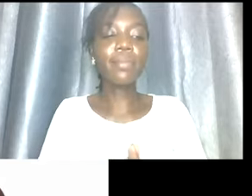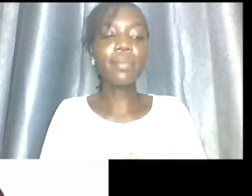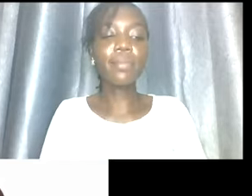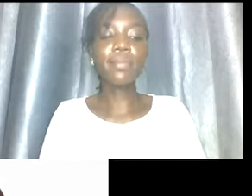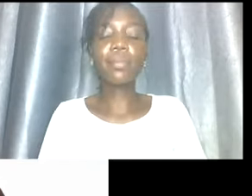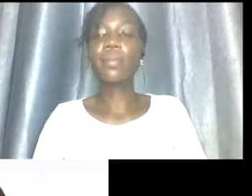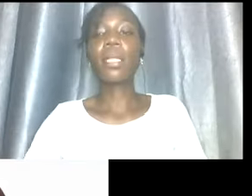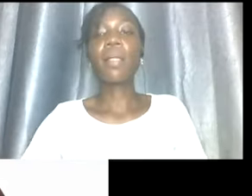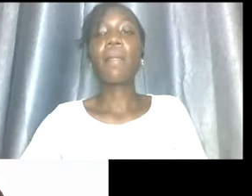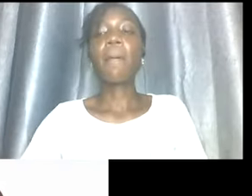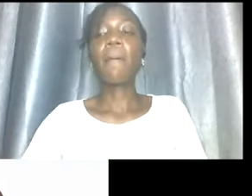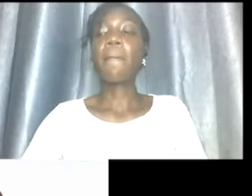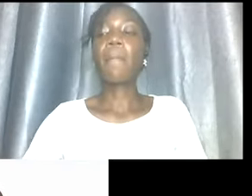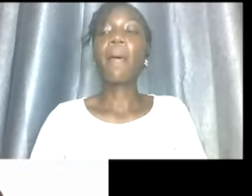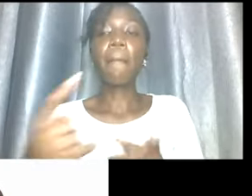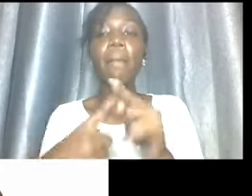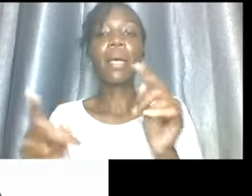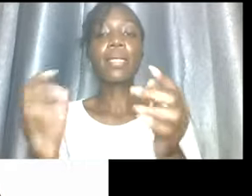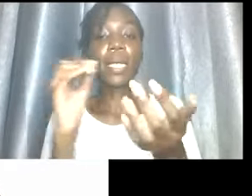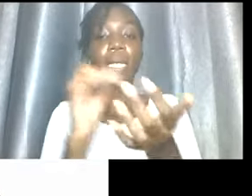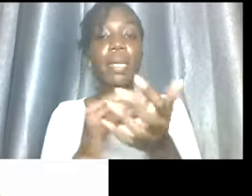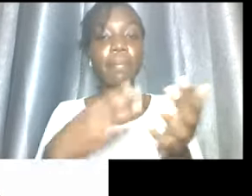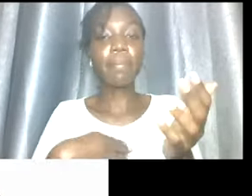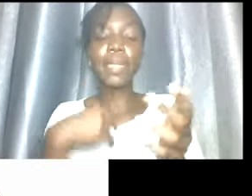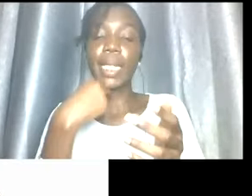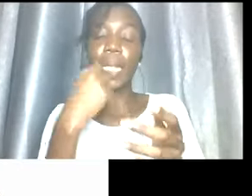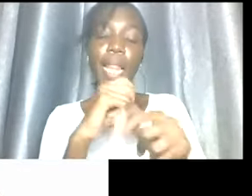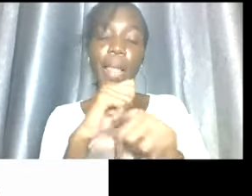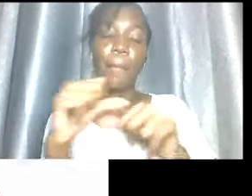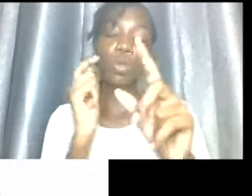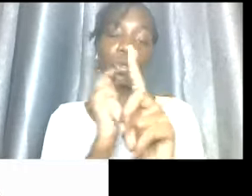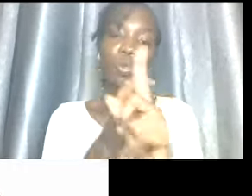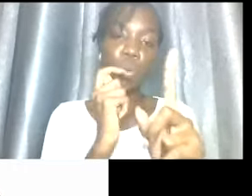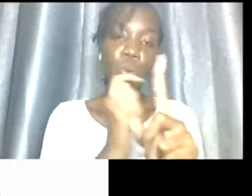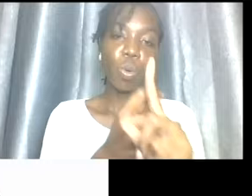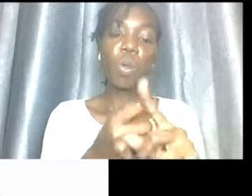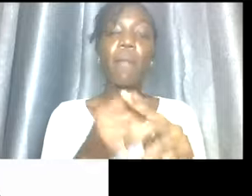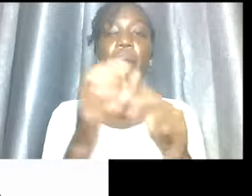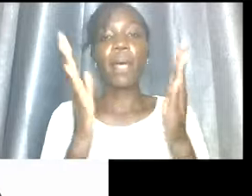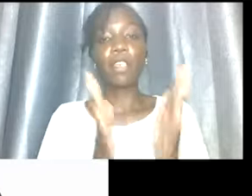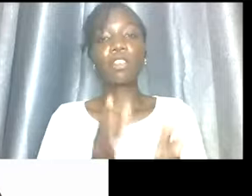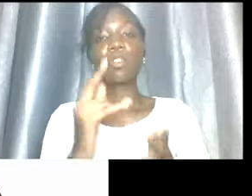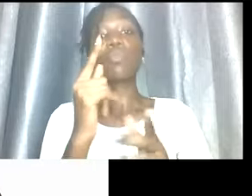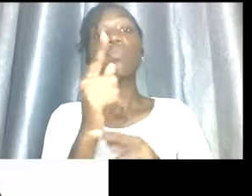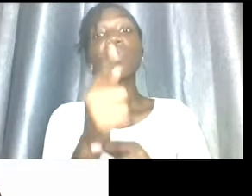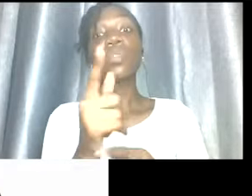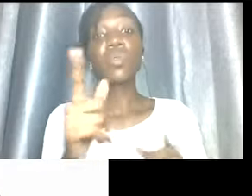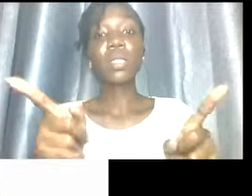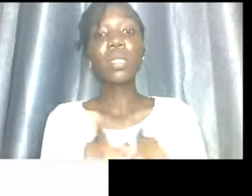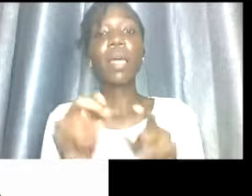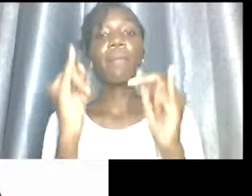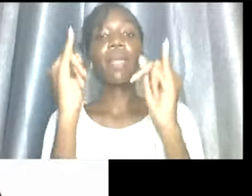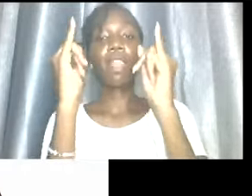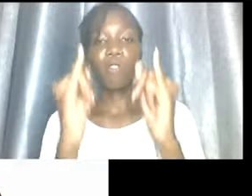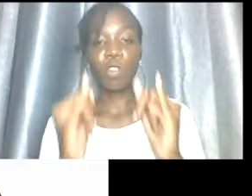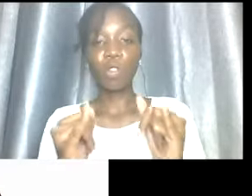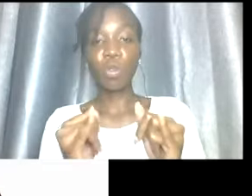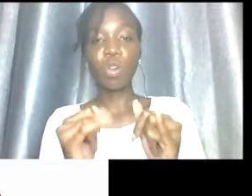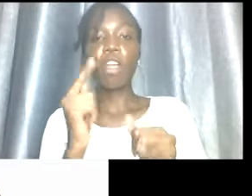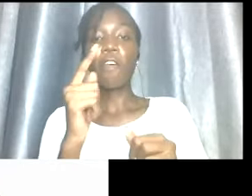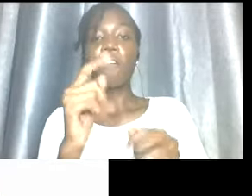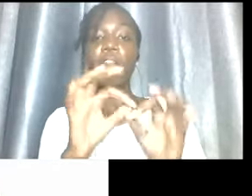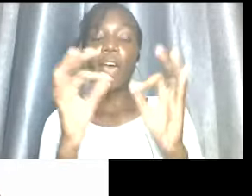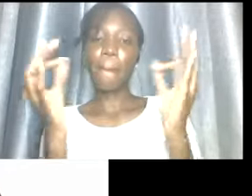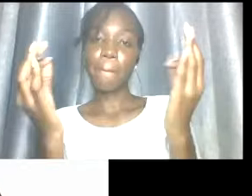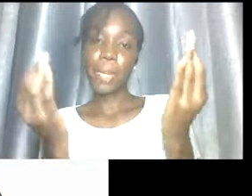the value of what Toastmasters means to you as an individual, your family,